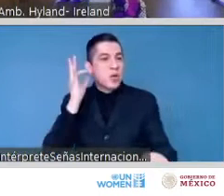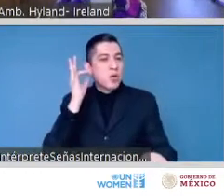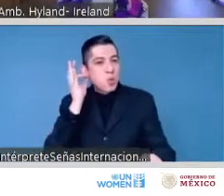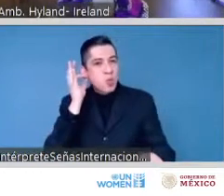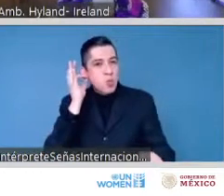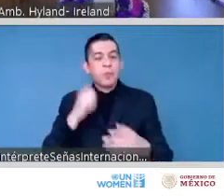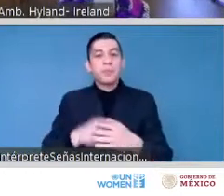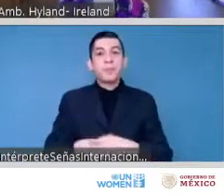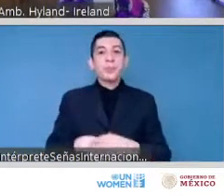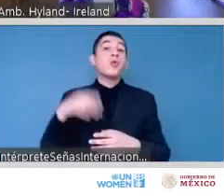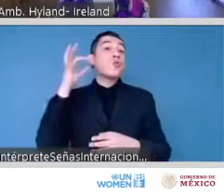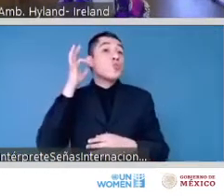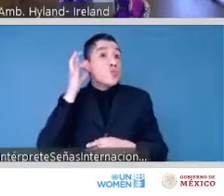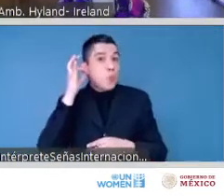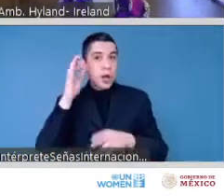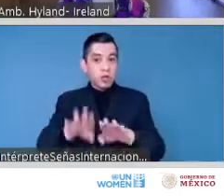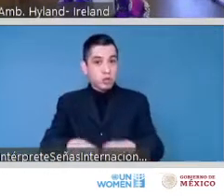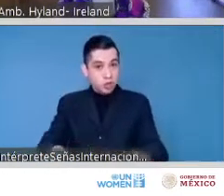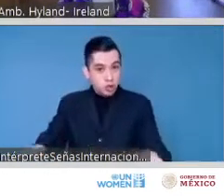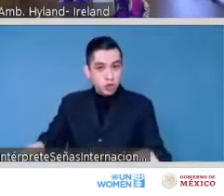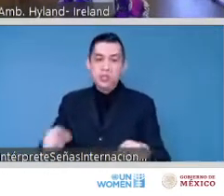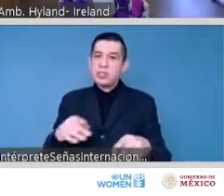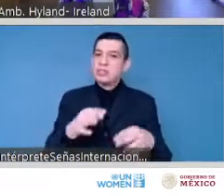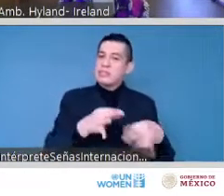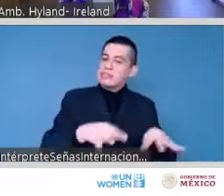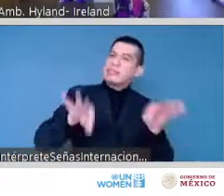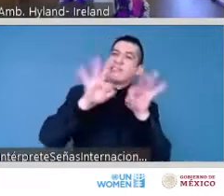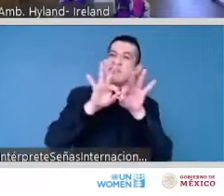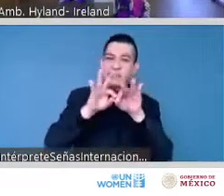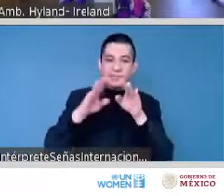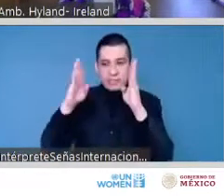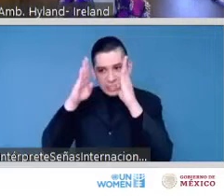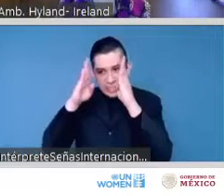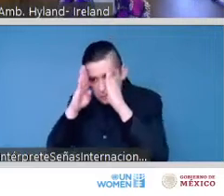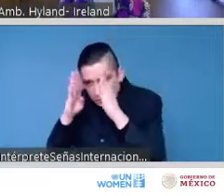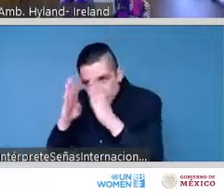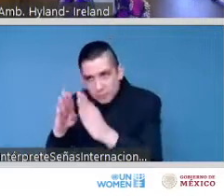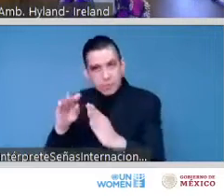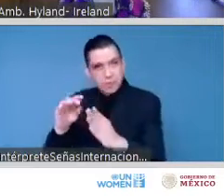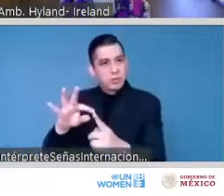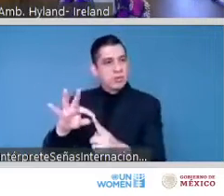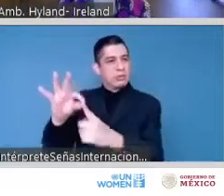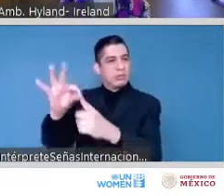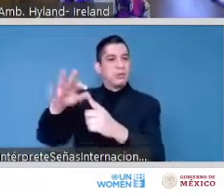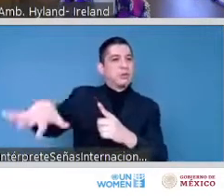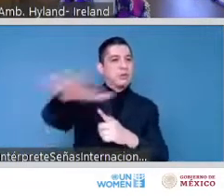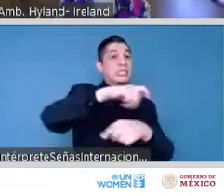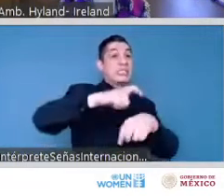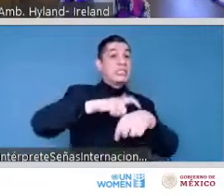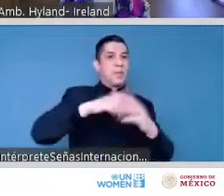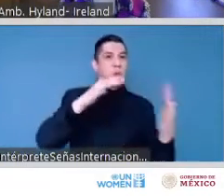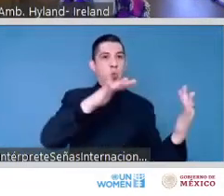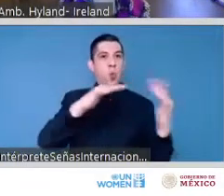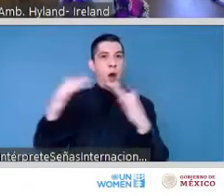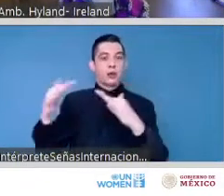are respected. It prohibits adverse distinction in its application, meaning adverse based on race,